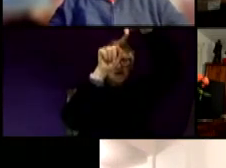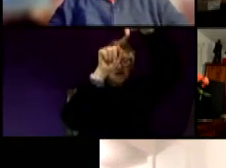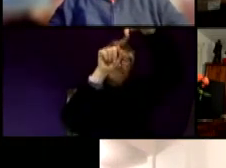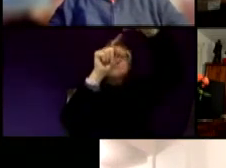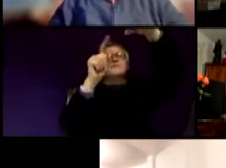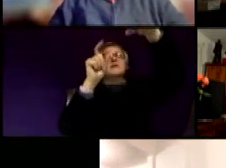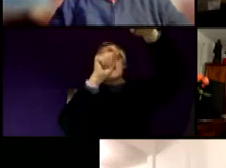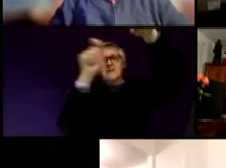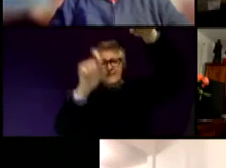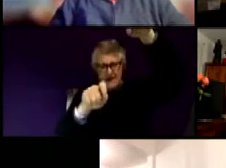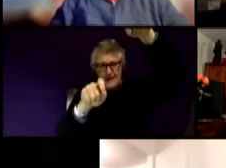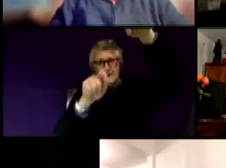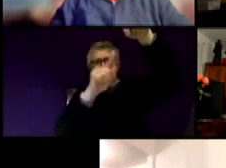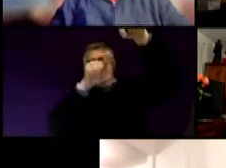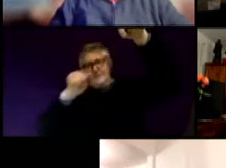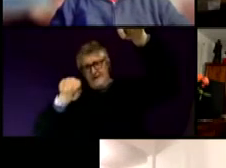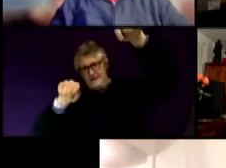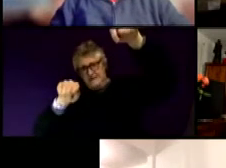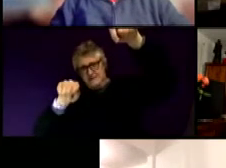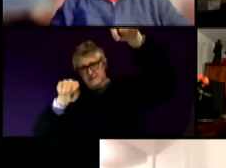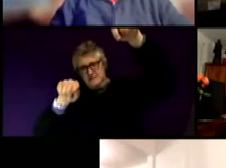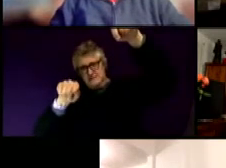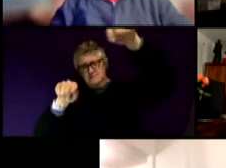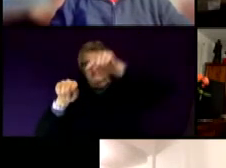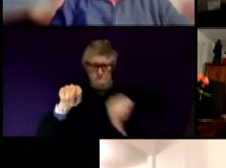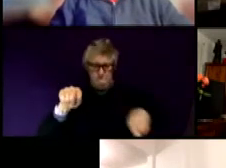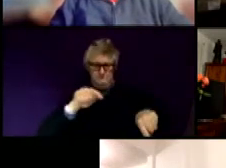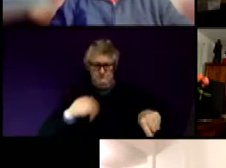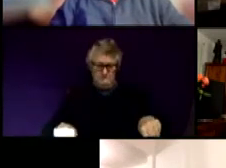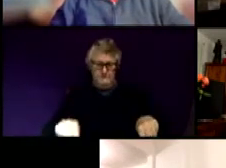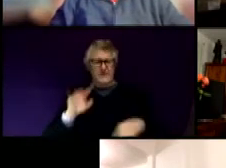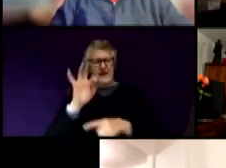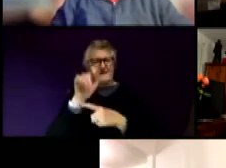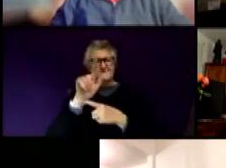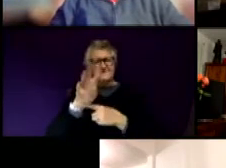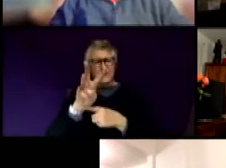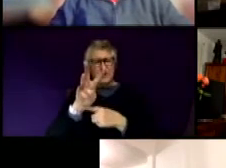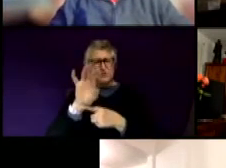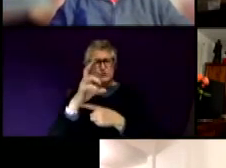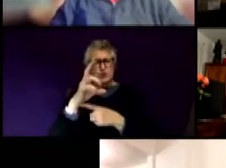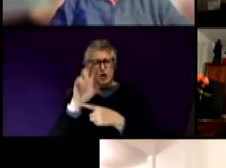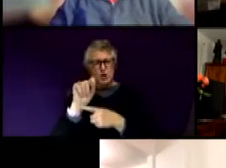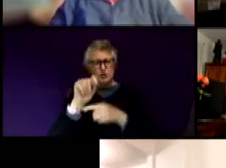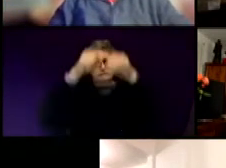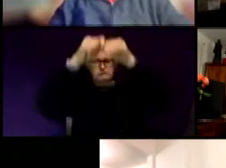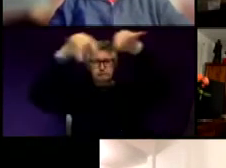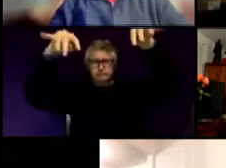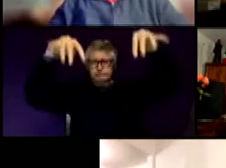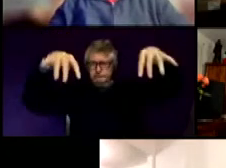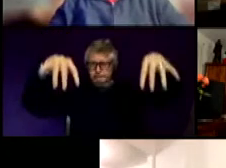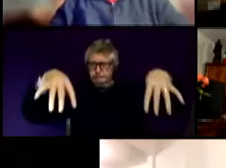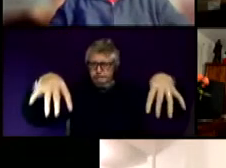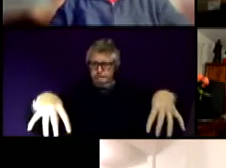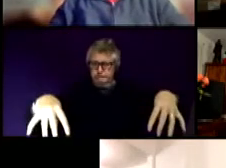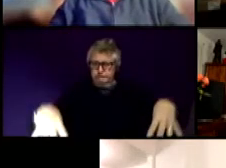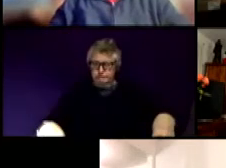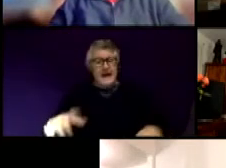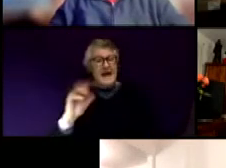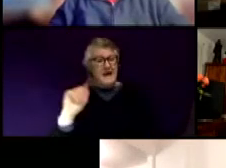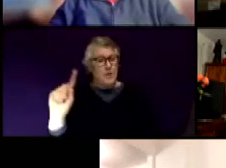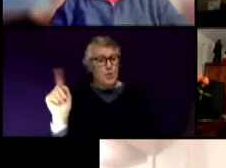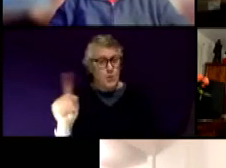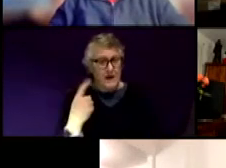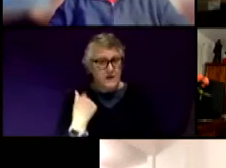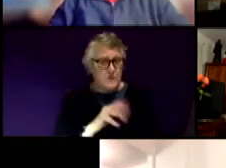process? Who does it go through? How long do they have to make a decision? Where do we fit in that decision line? We